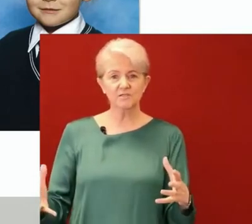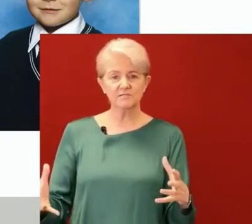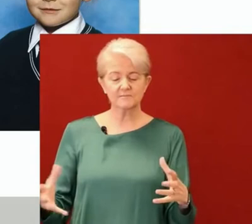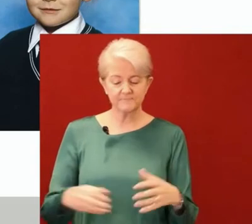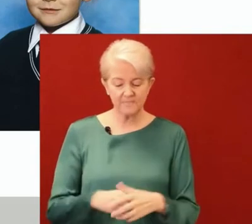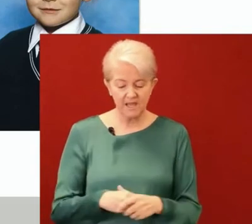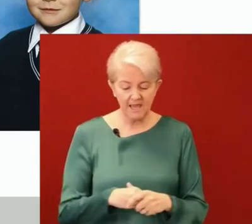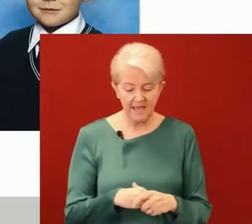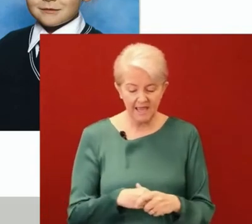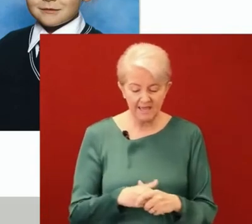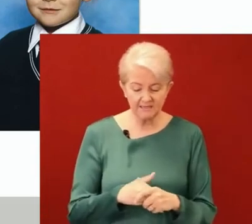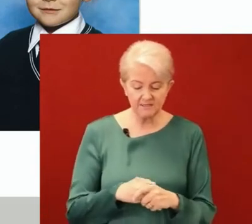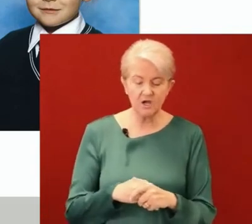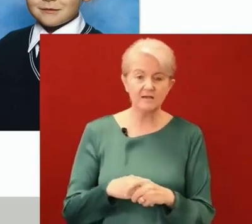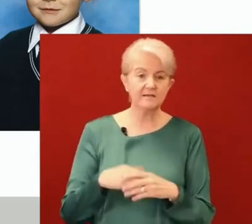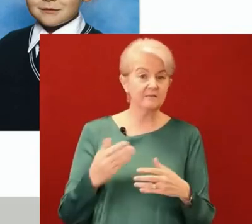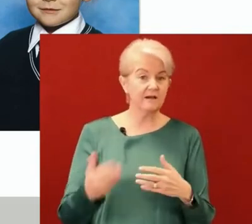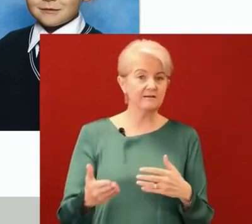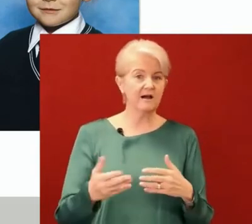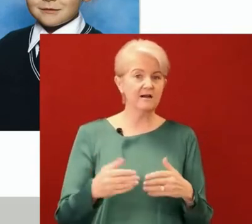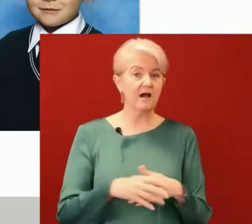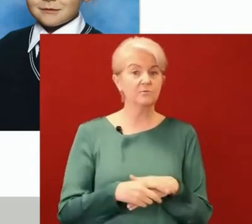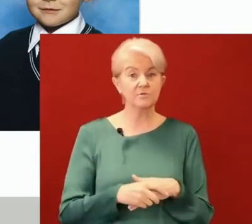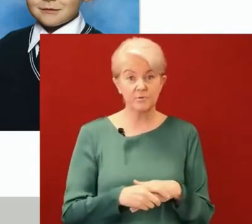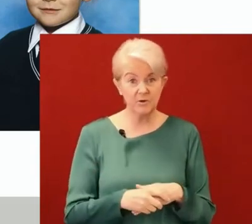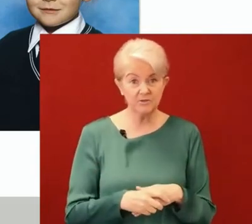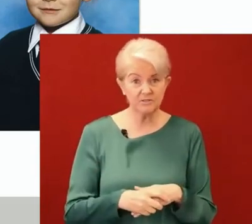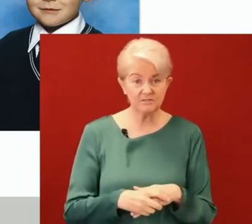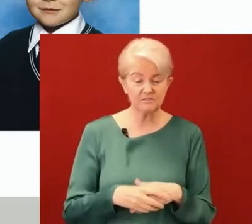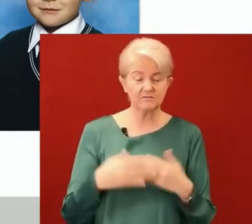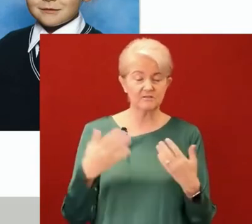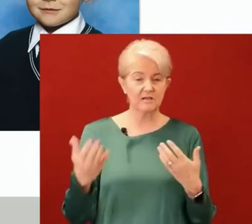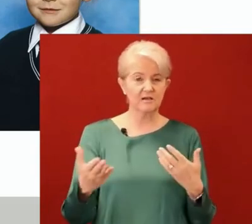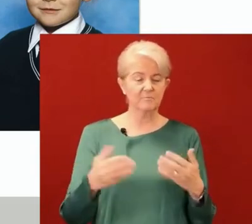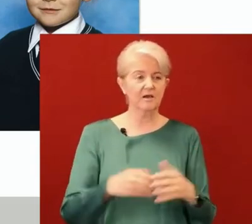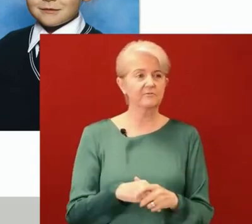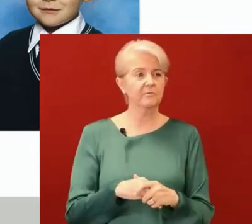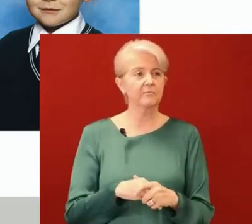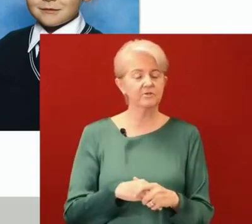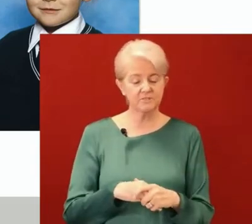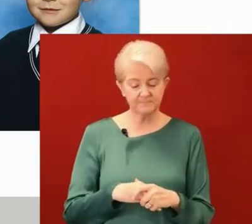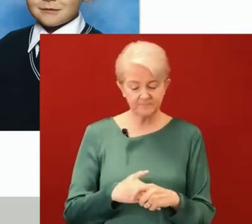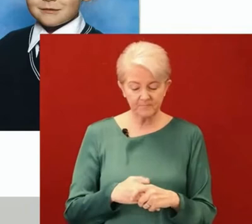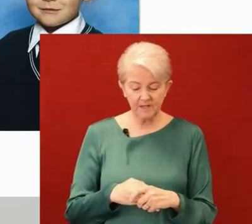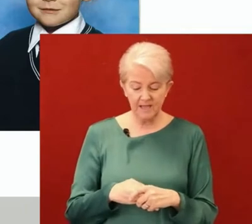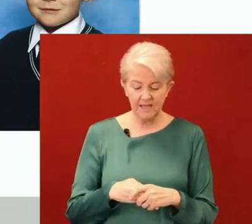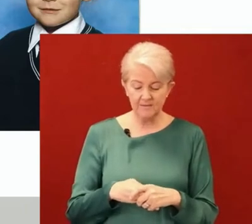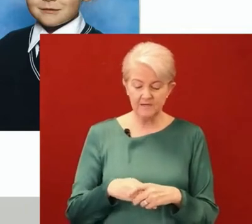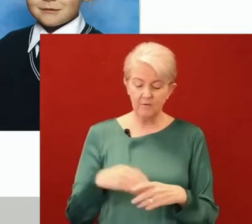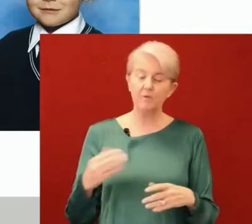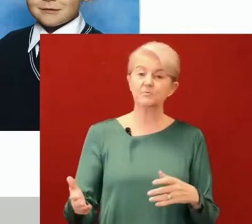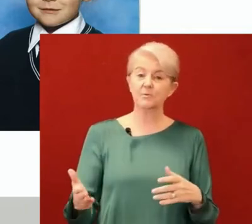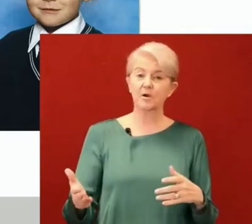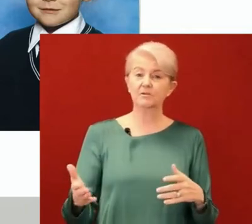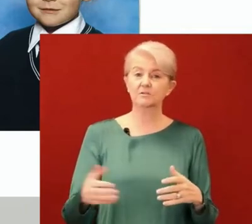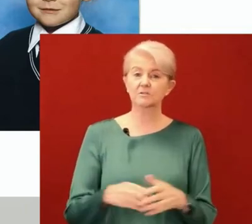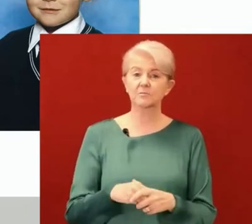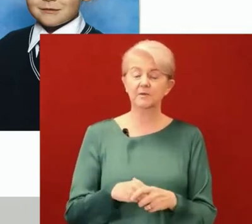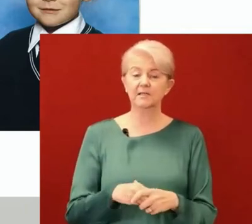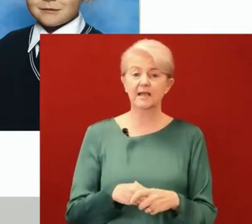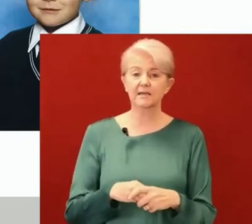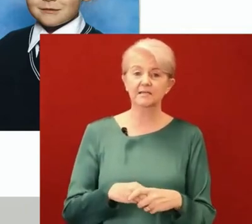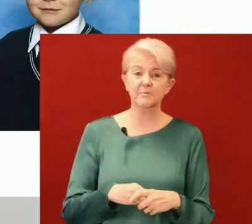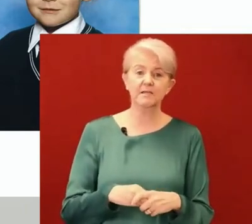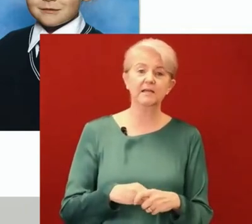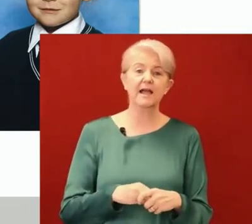non-operational duties. And in 1999, I was promoted because I applied for promotion. Now, I was promoted to